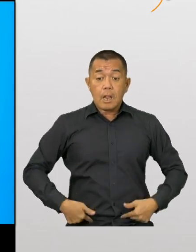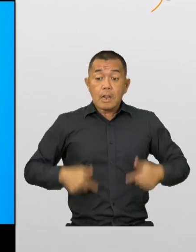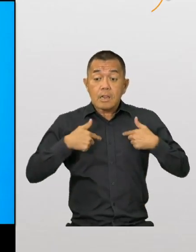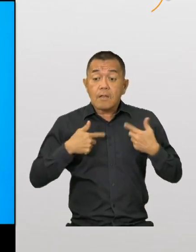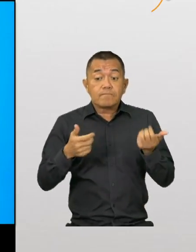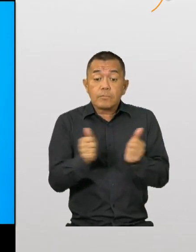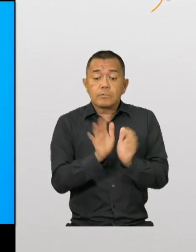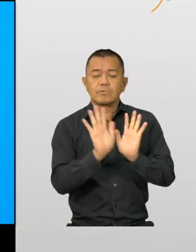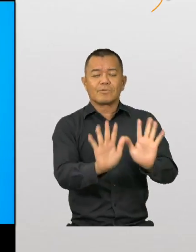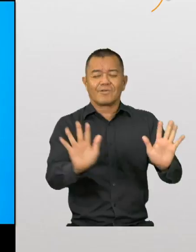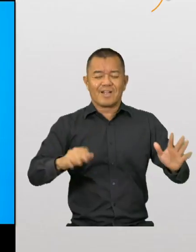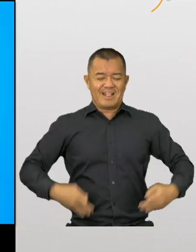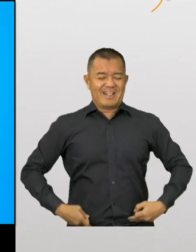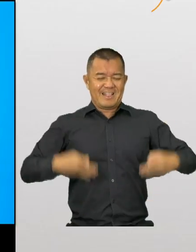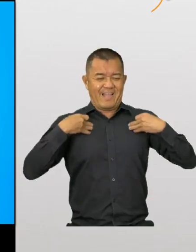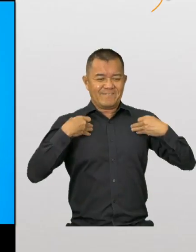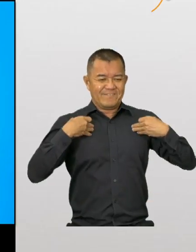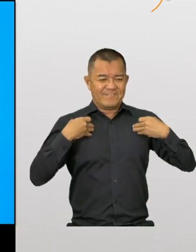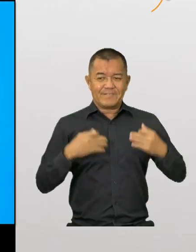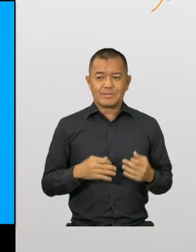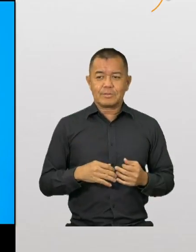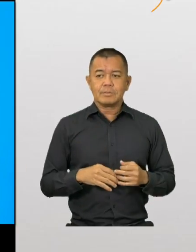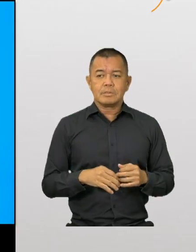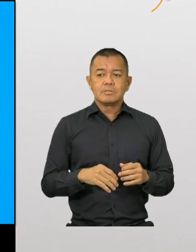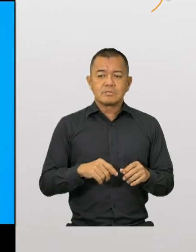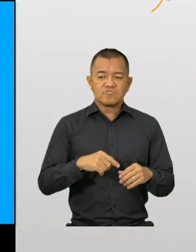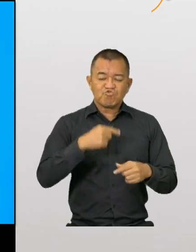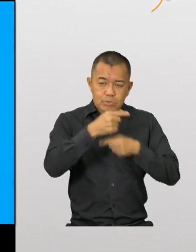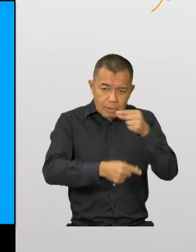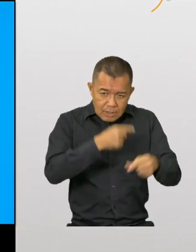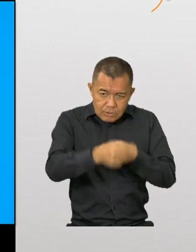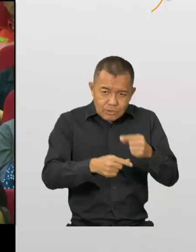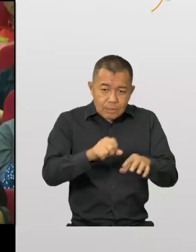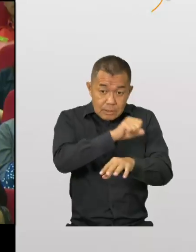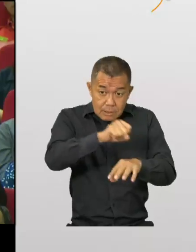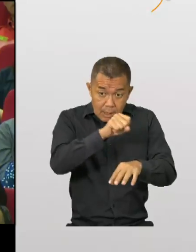As a result, generations of Singaporeans have been uplifted by home ownership.